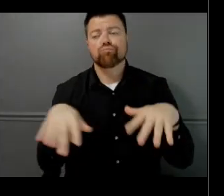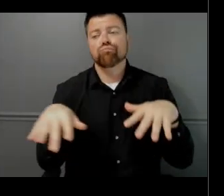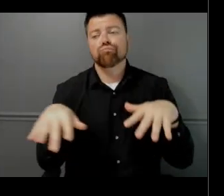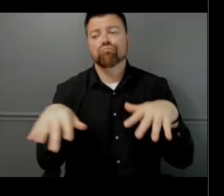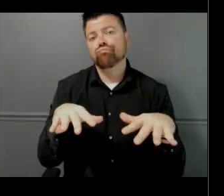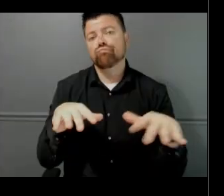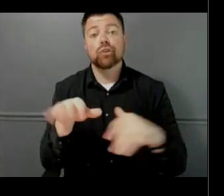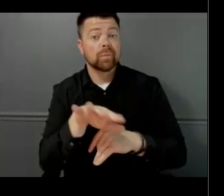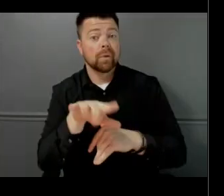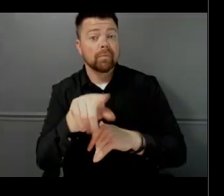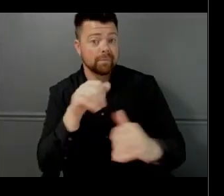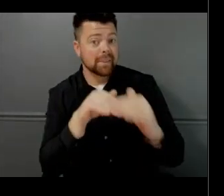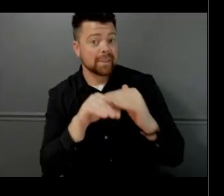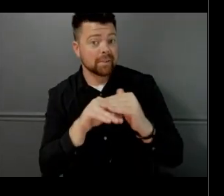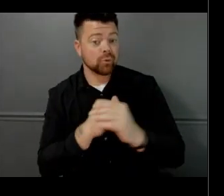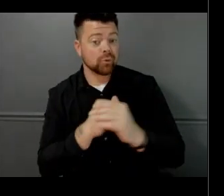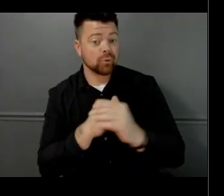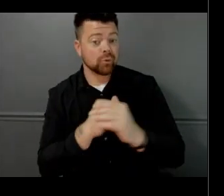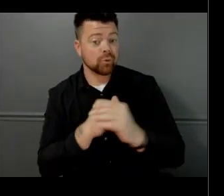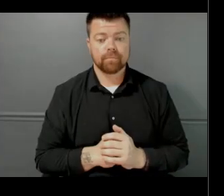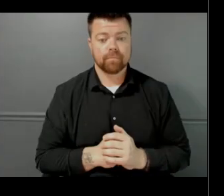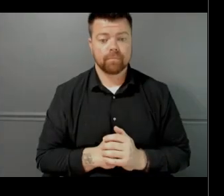be accessible.